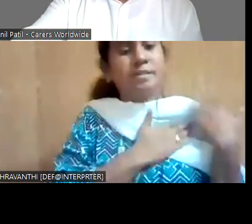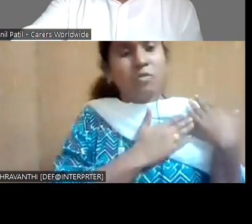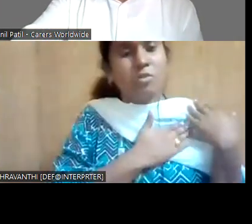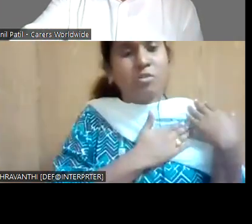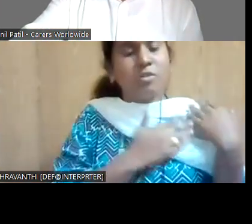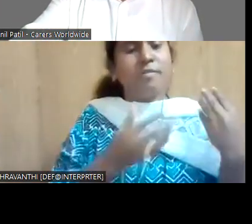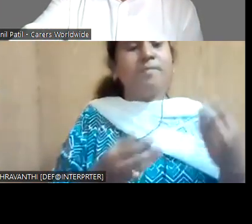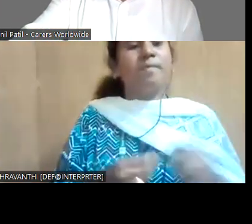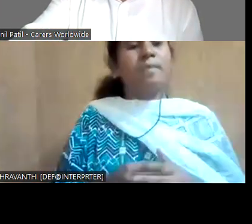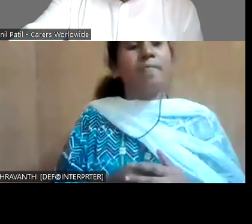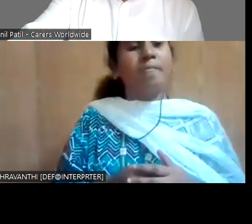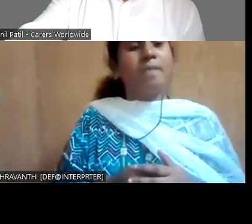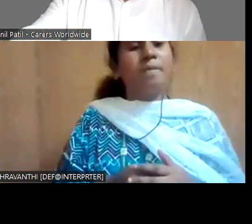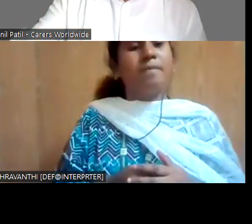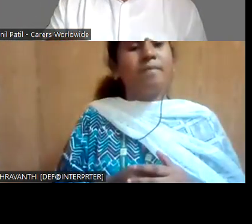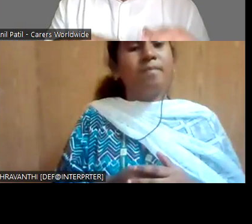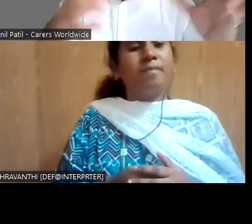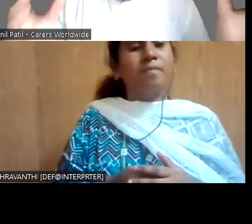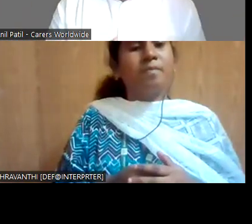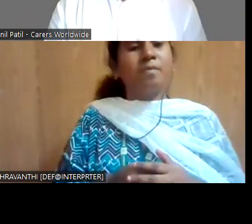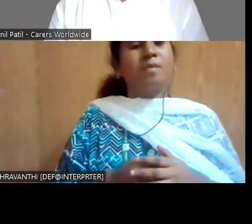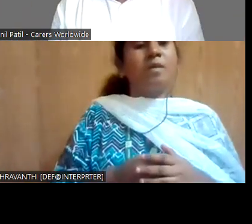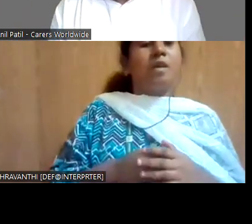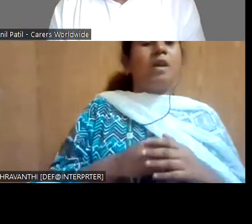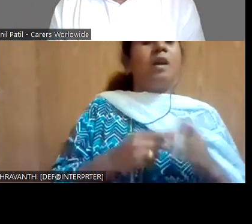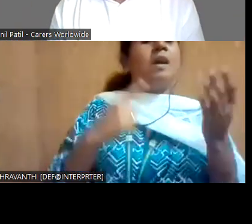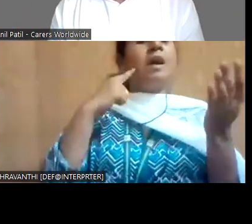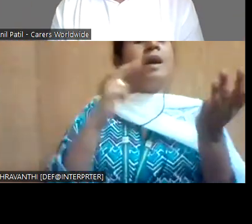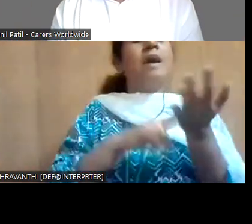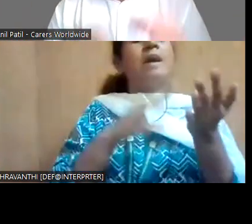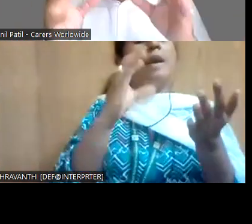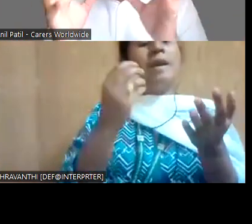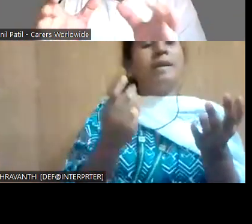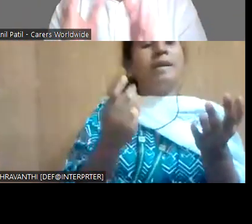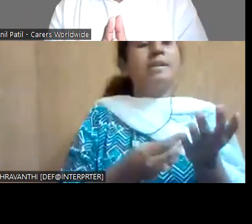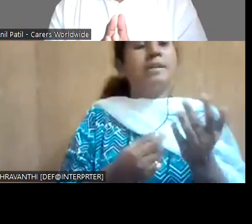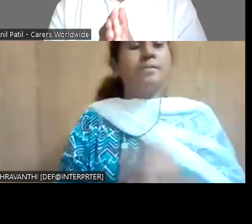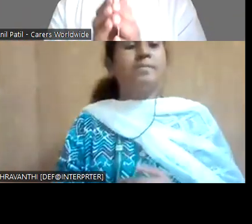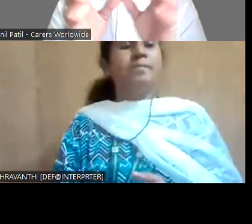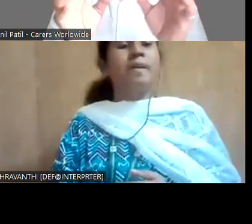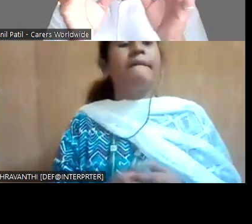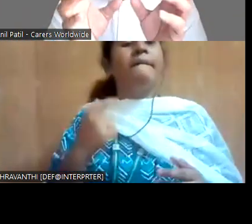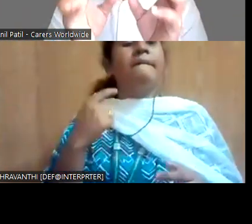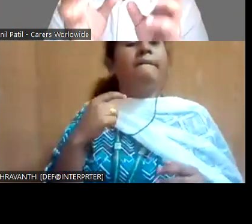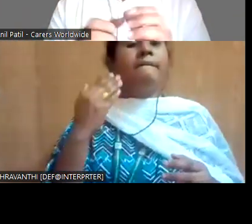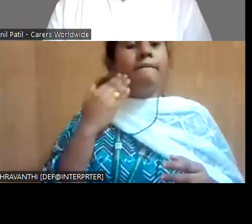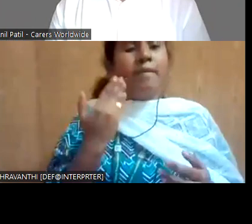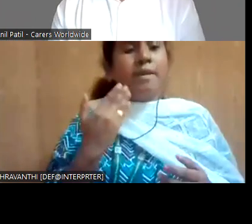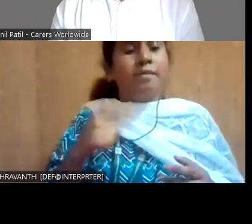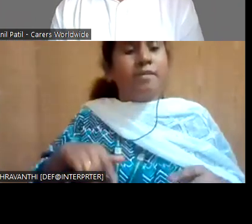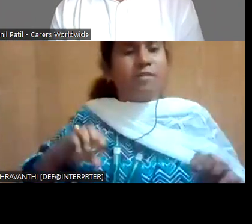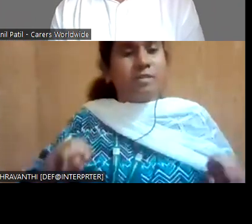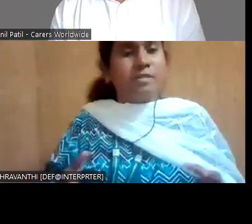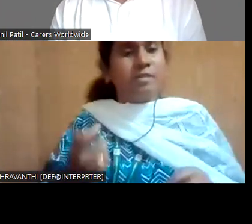them to earn an income, home-based income. When we started the work, only 30%